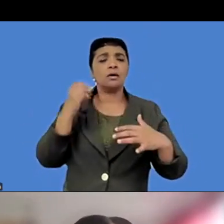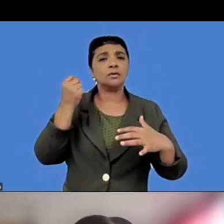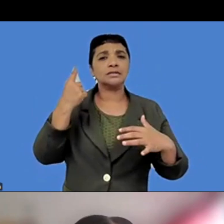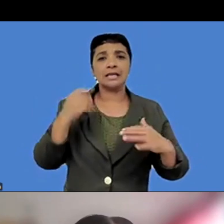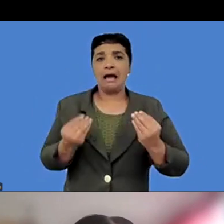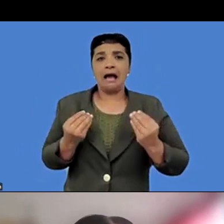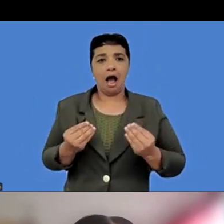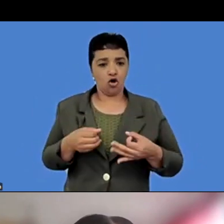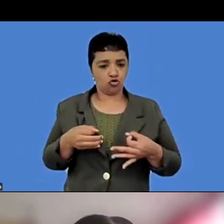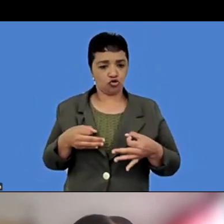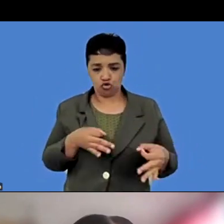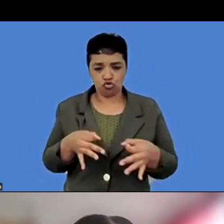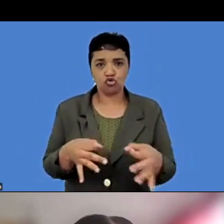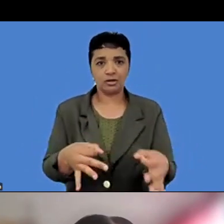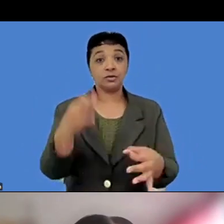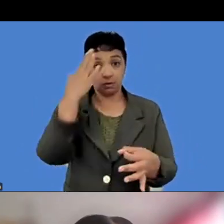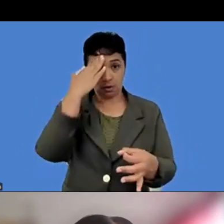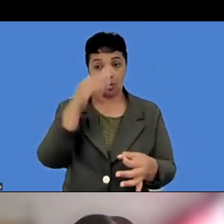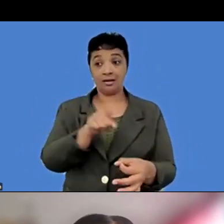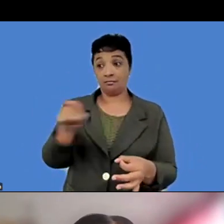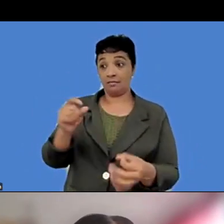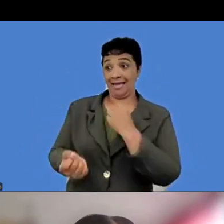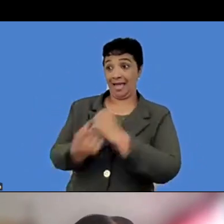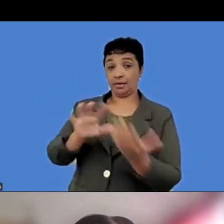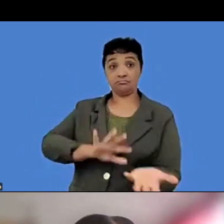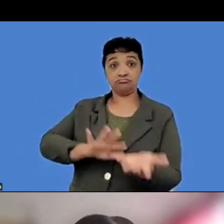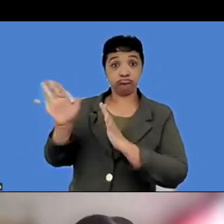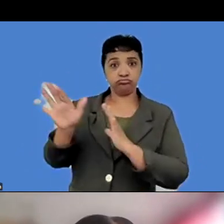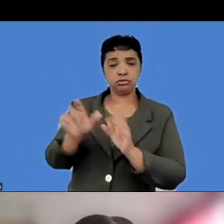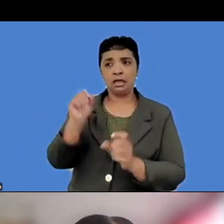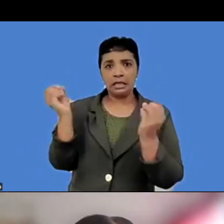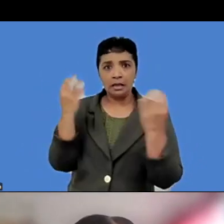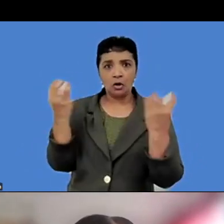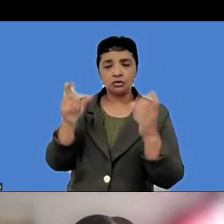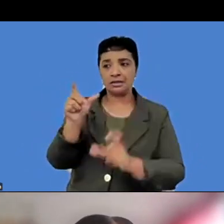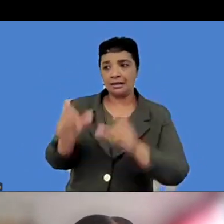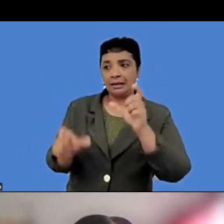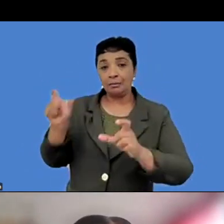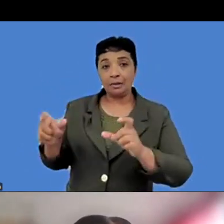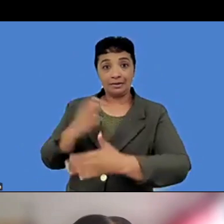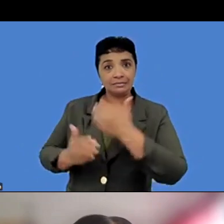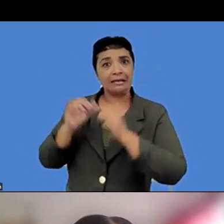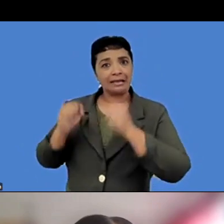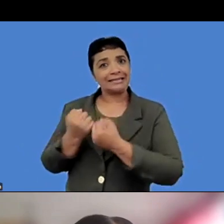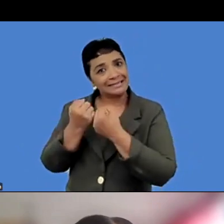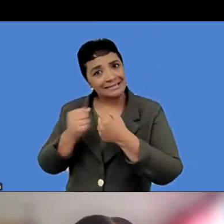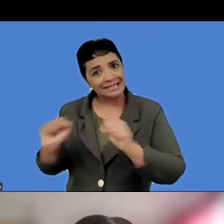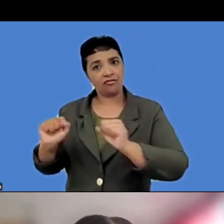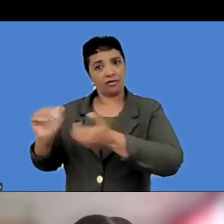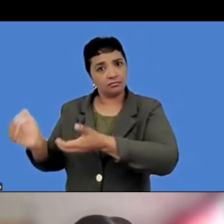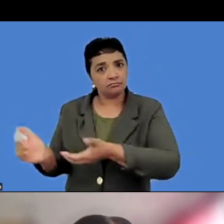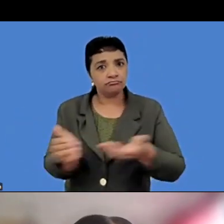for ensuring that persons with disabilities are not only safely evacuated, but also integrated